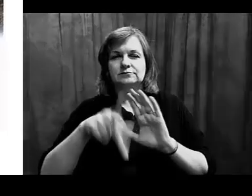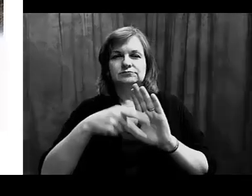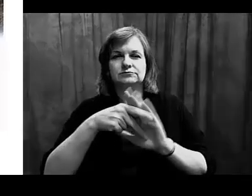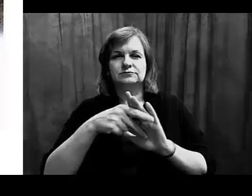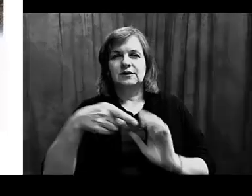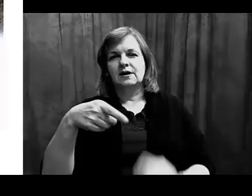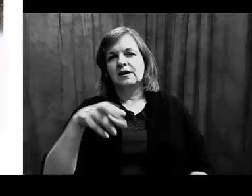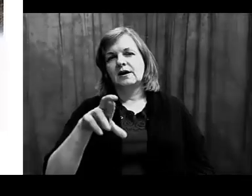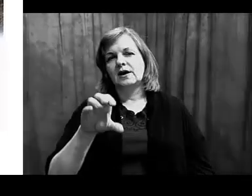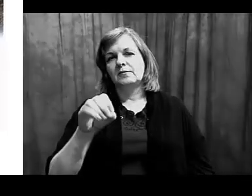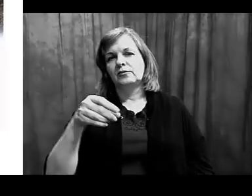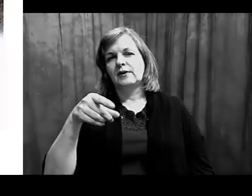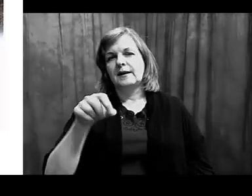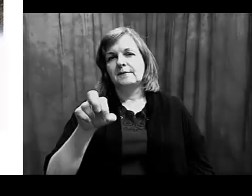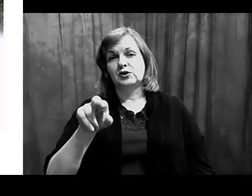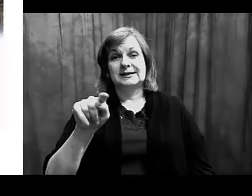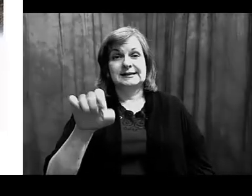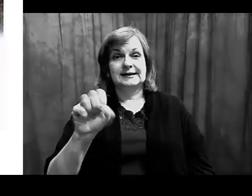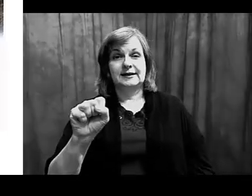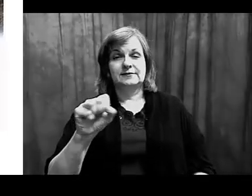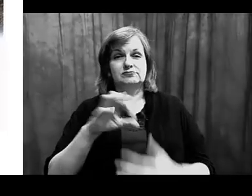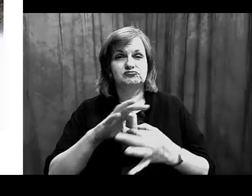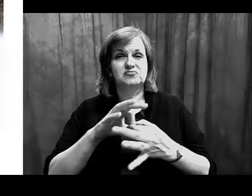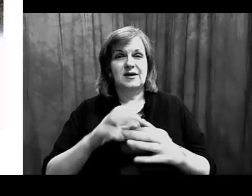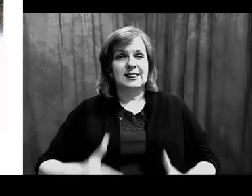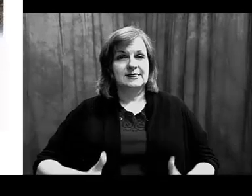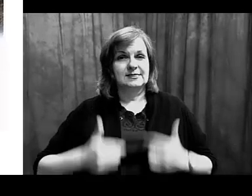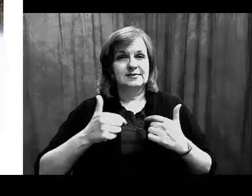some properties of life.